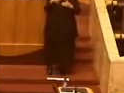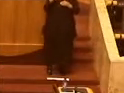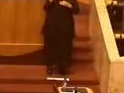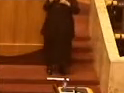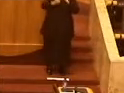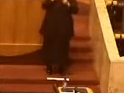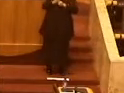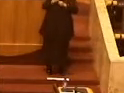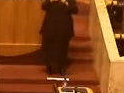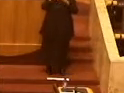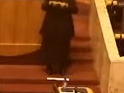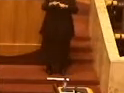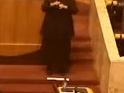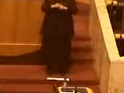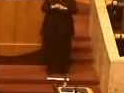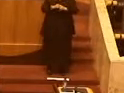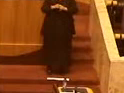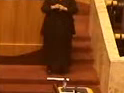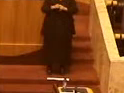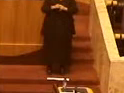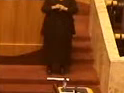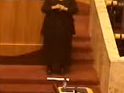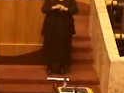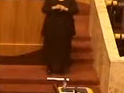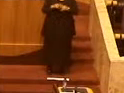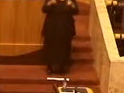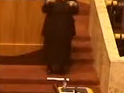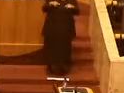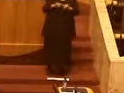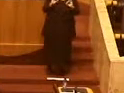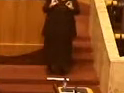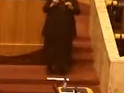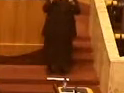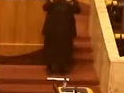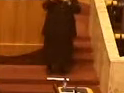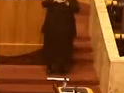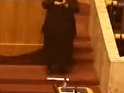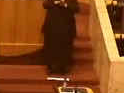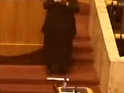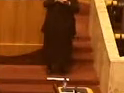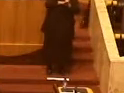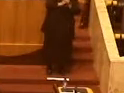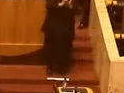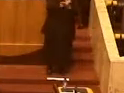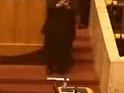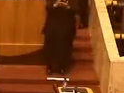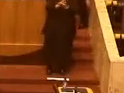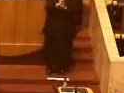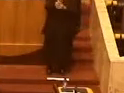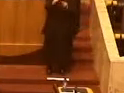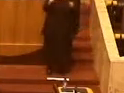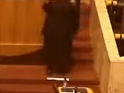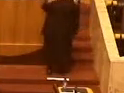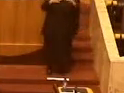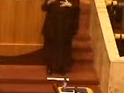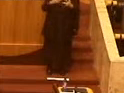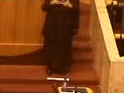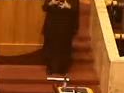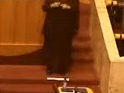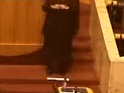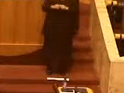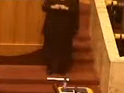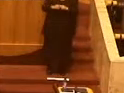4 years. Notwithstanding, we managed to stabilize certain areas that were of concern, even